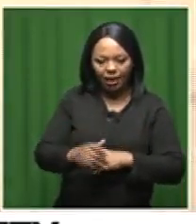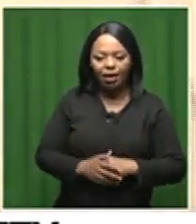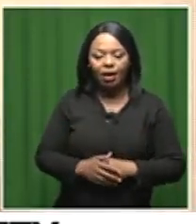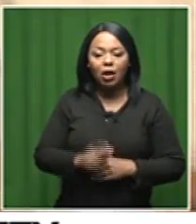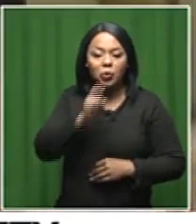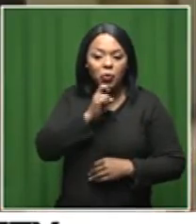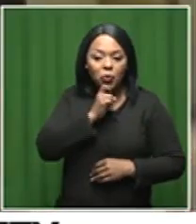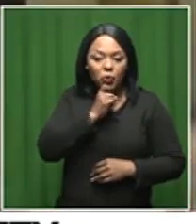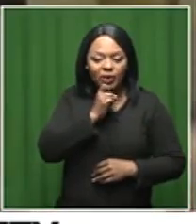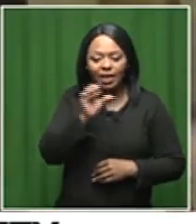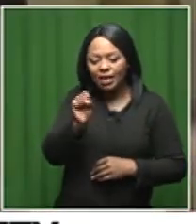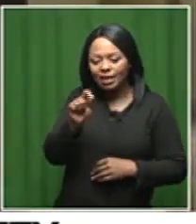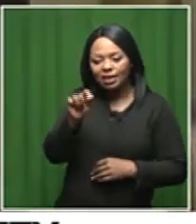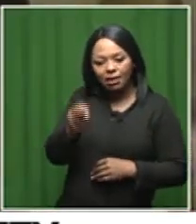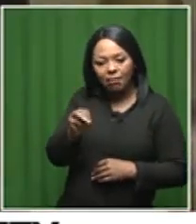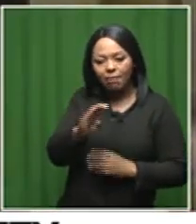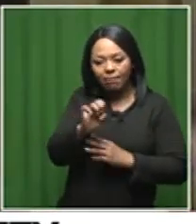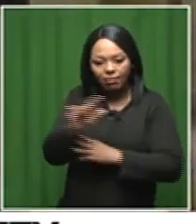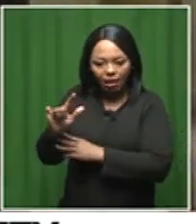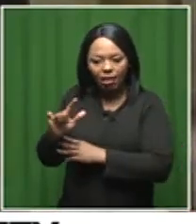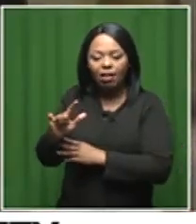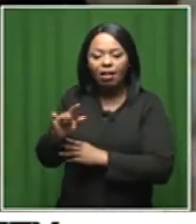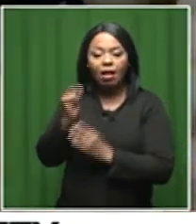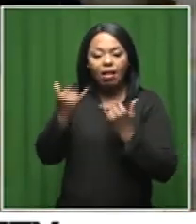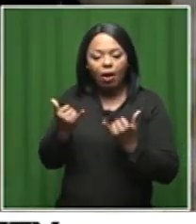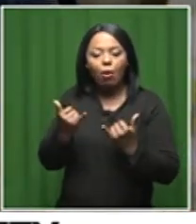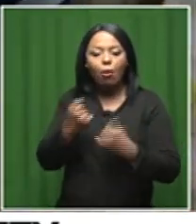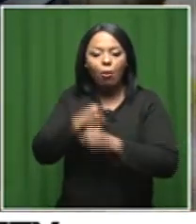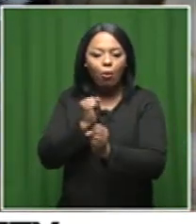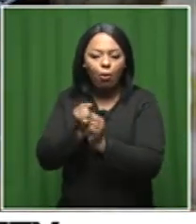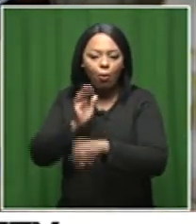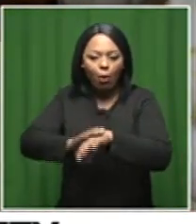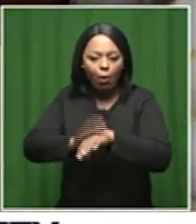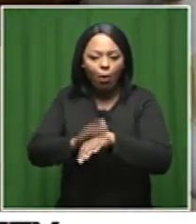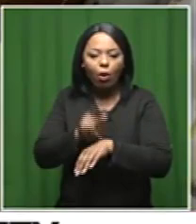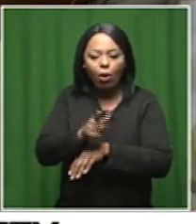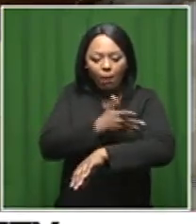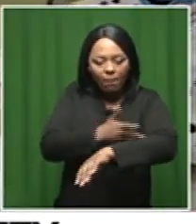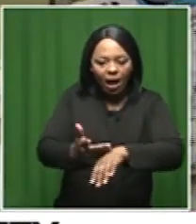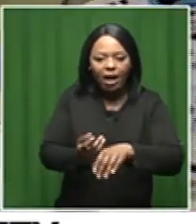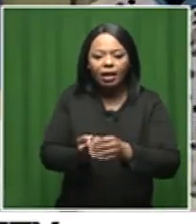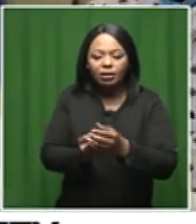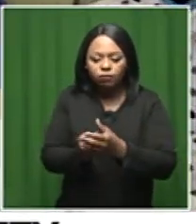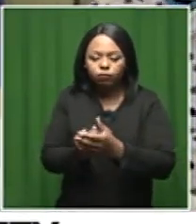or new stem cells that will repopulate and make a new blood volume. And